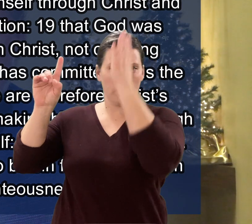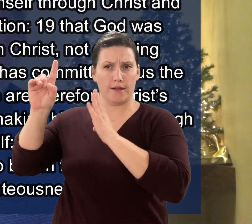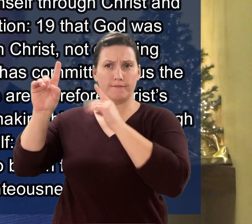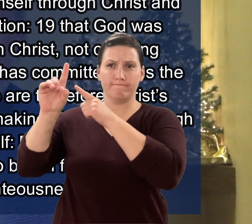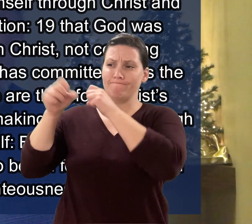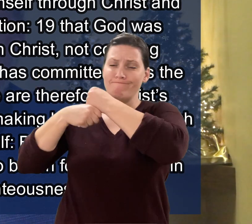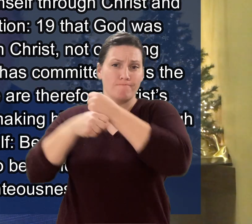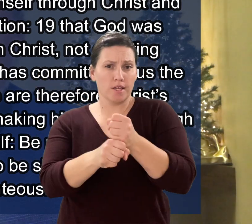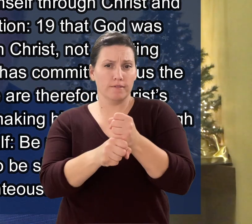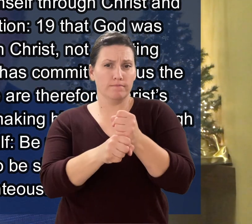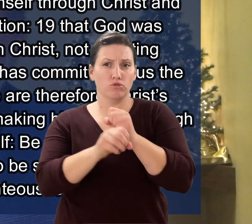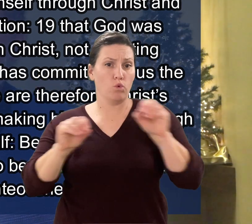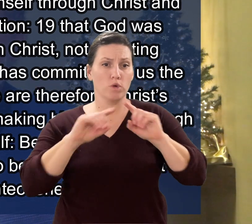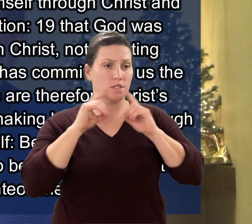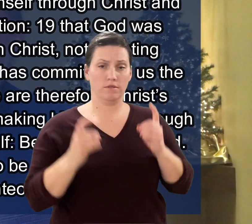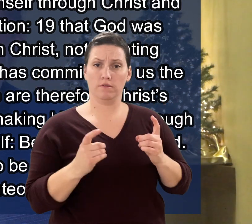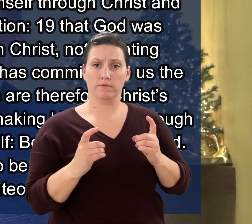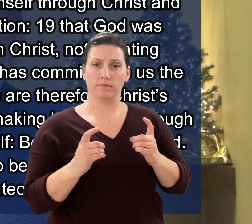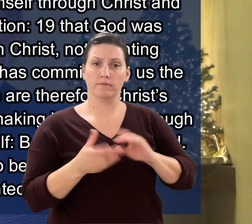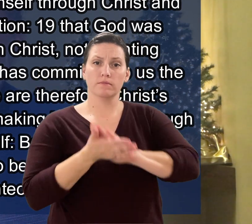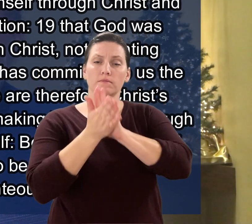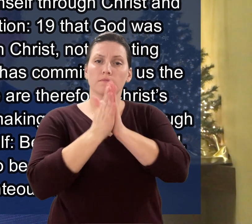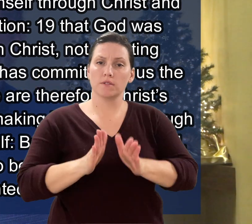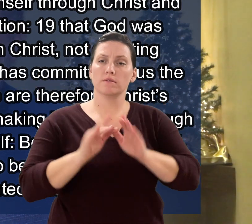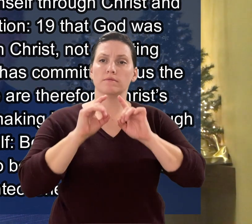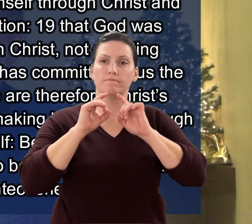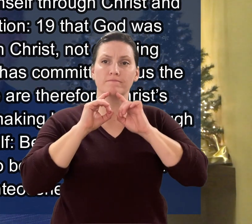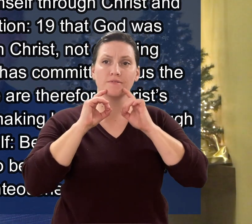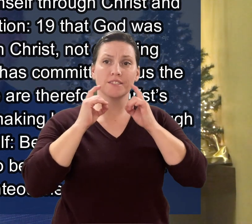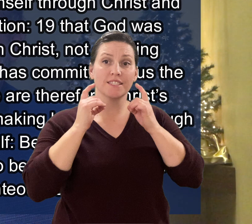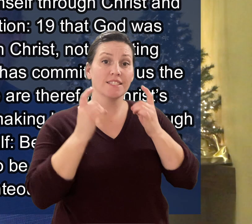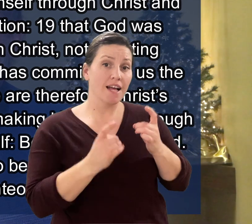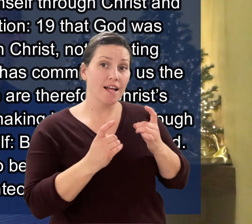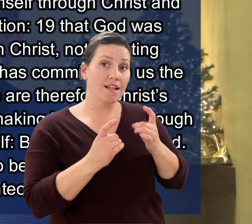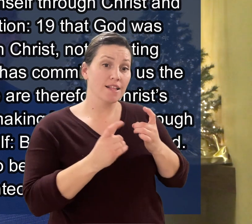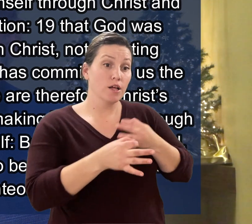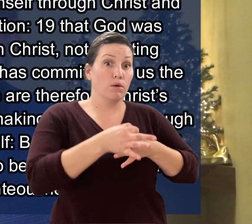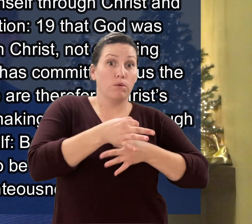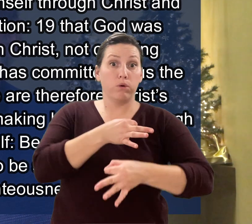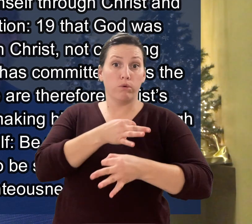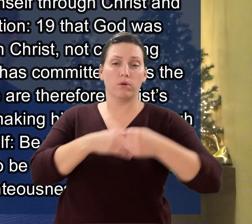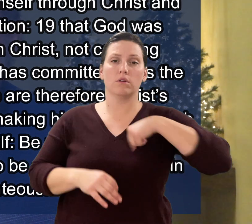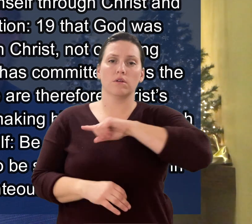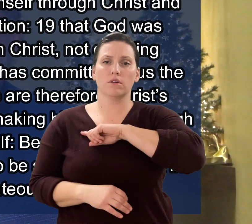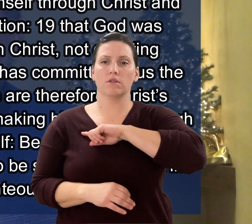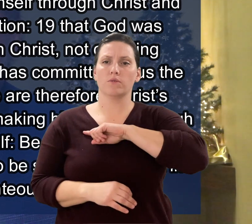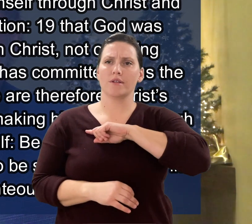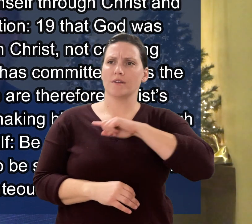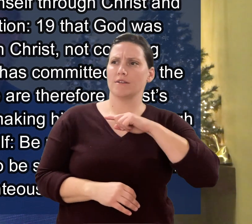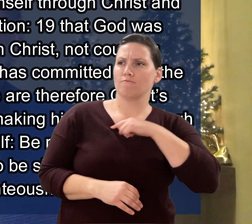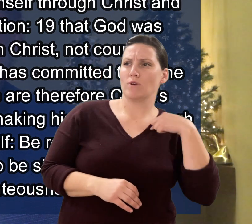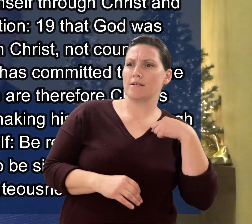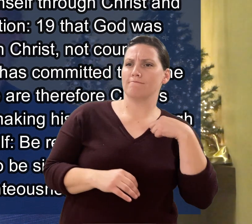him who had no sin to be sin for us, so that in him we might